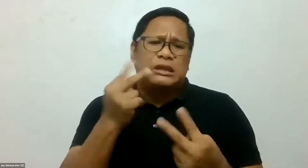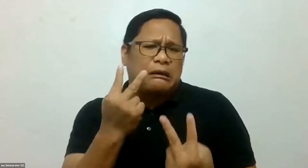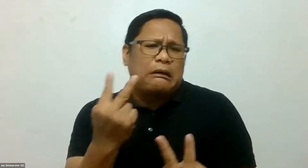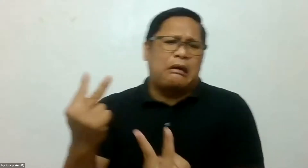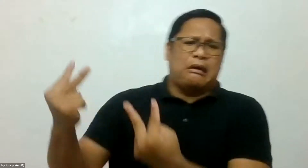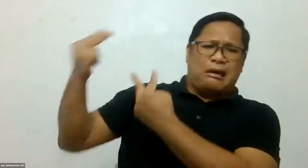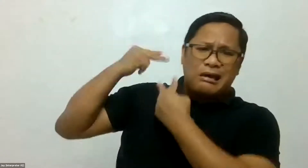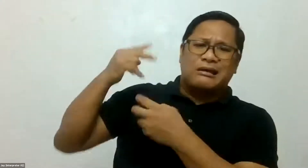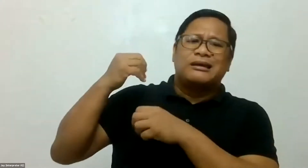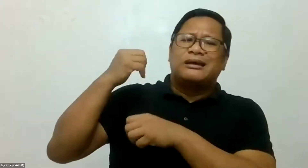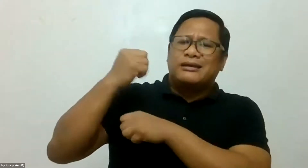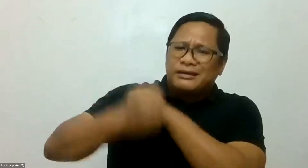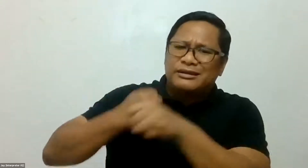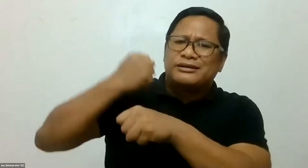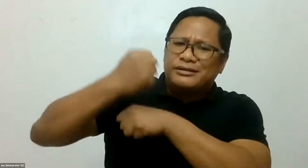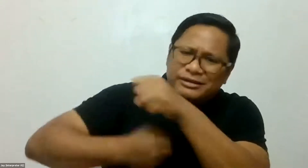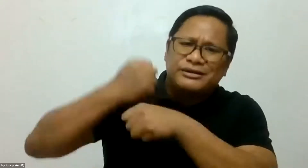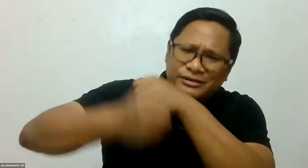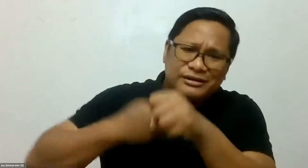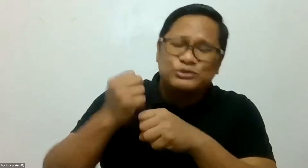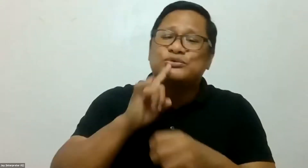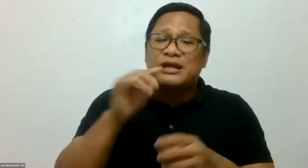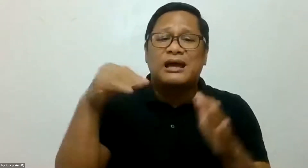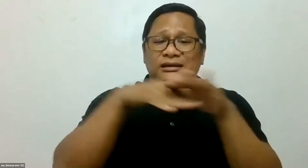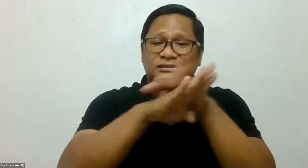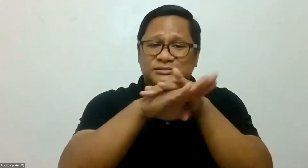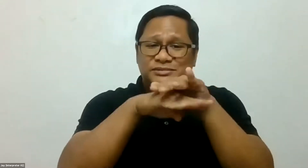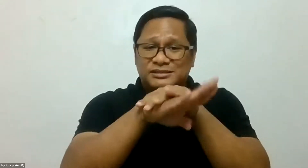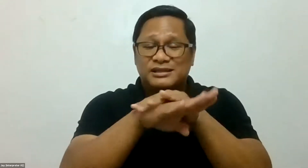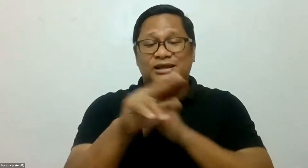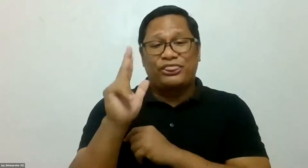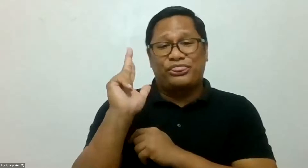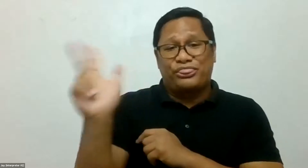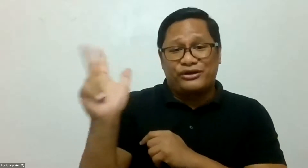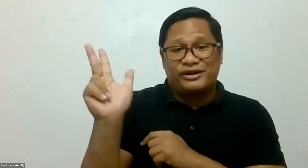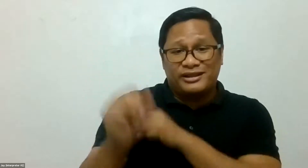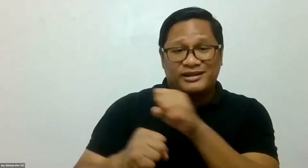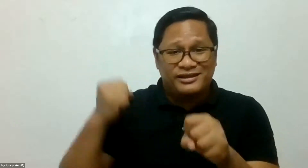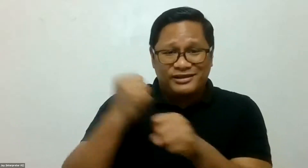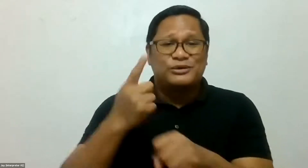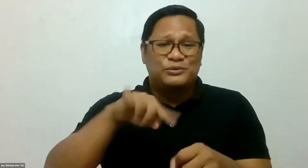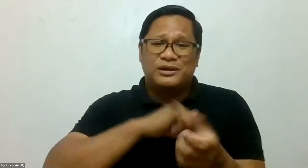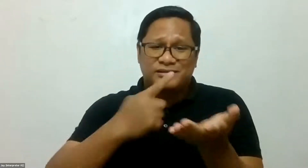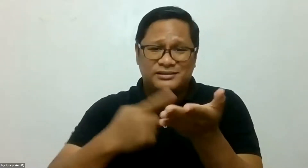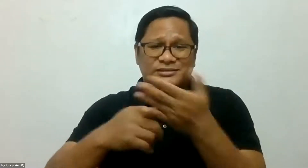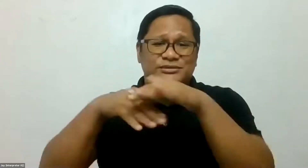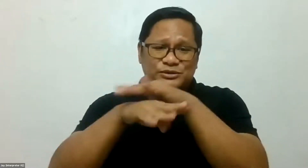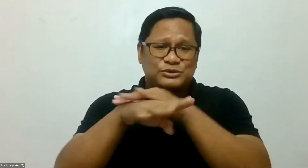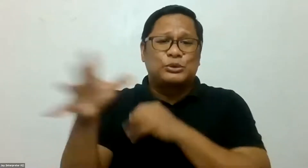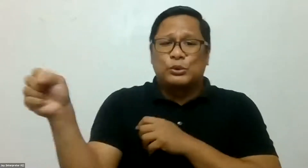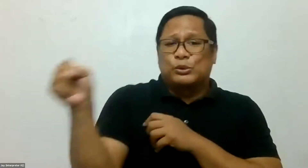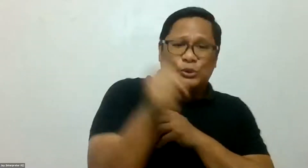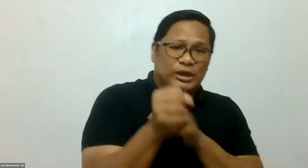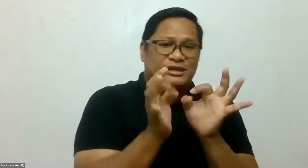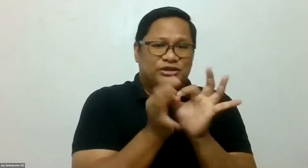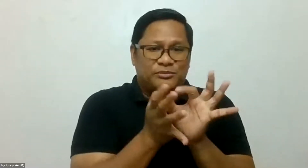na. Accessibility, 30 years na pinag-uusapan namin just to get interpreters on